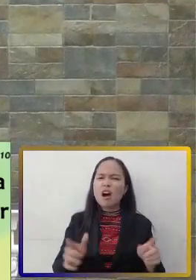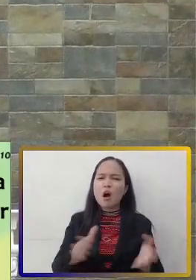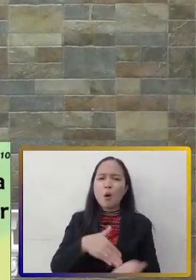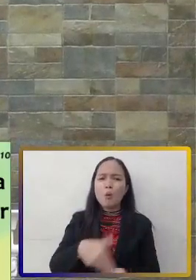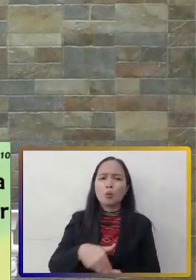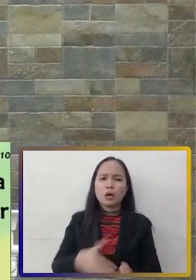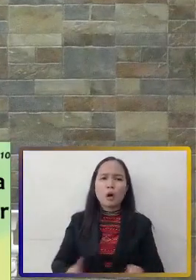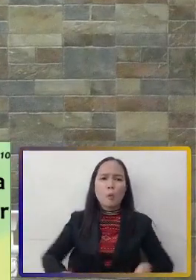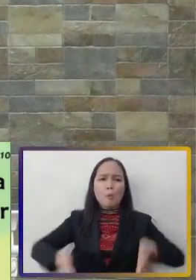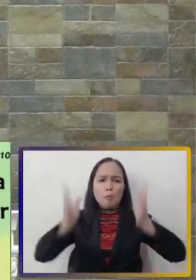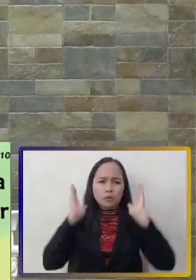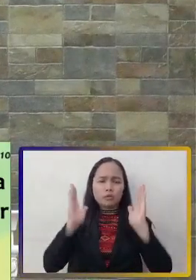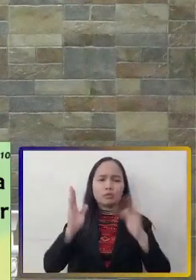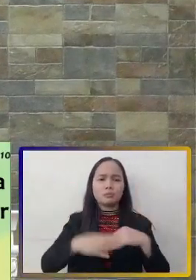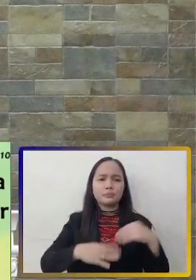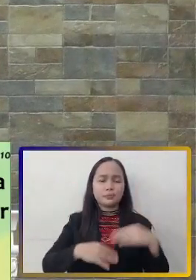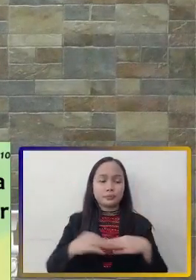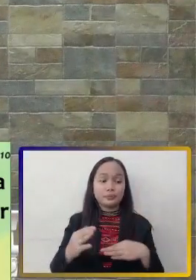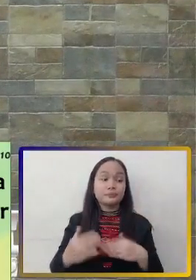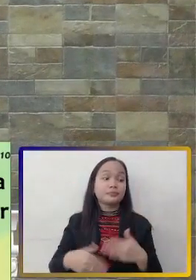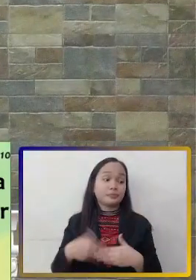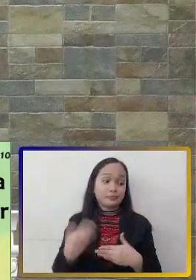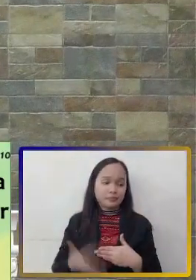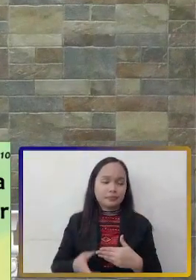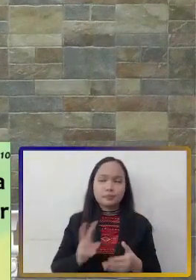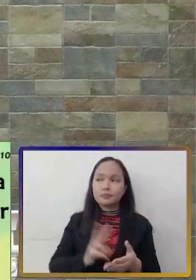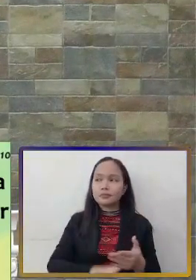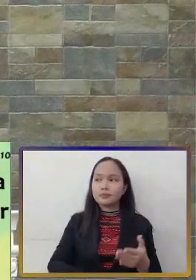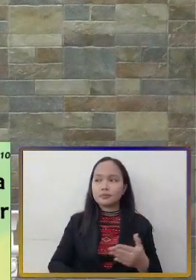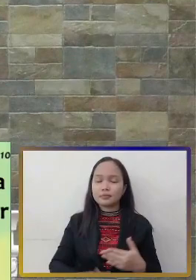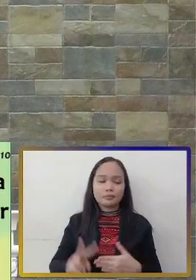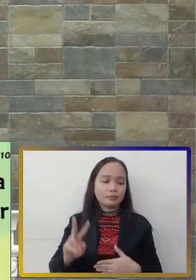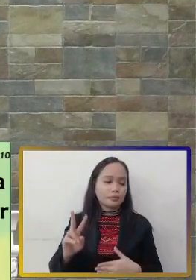Alright? So, now, let's keep going.